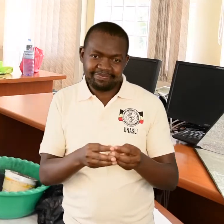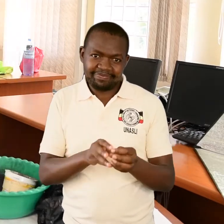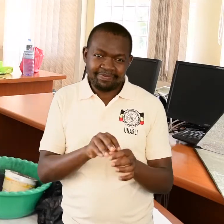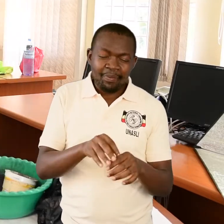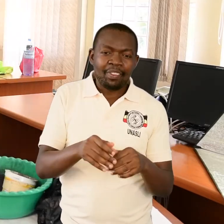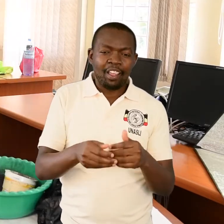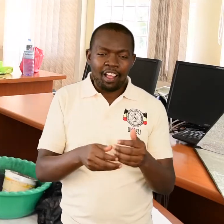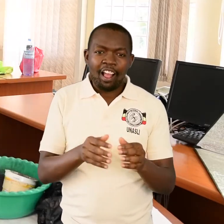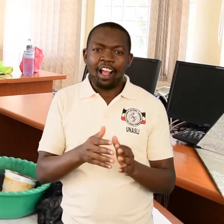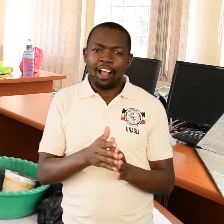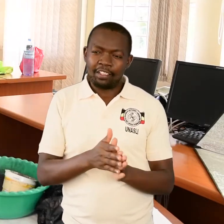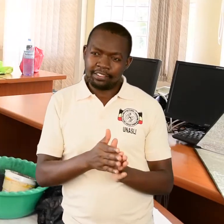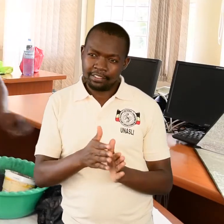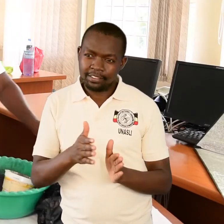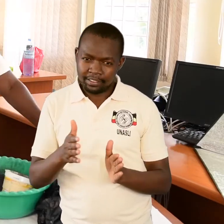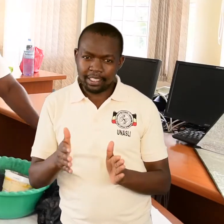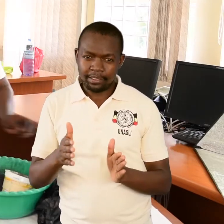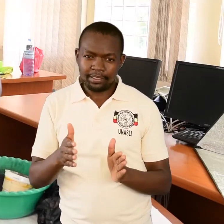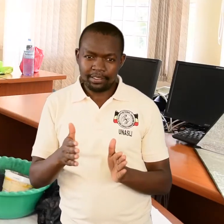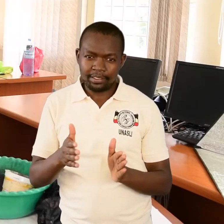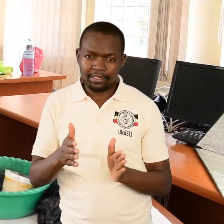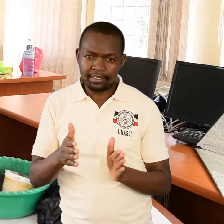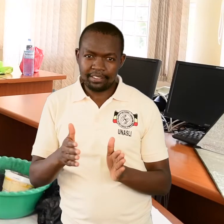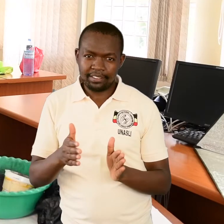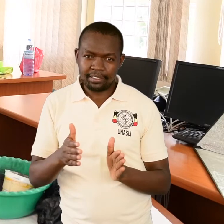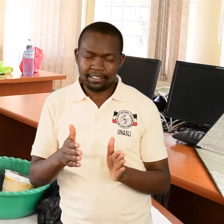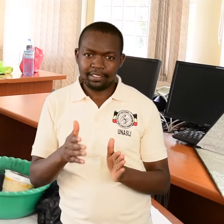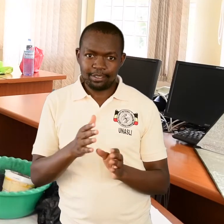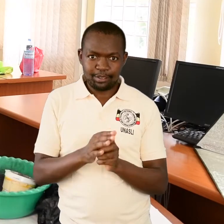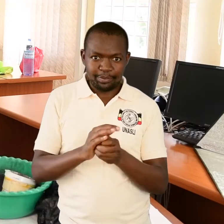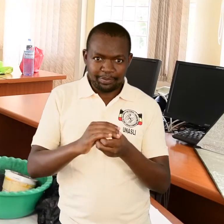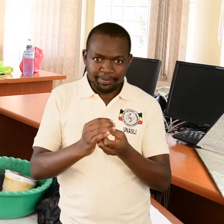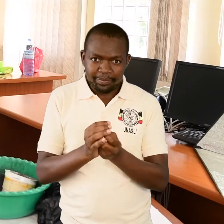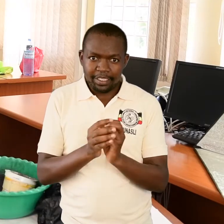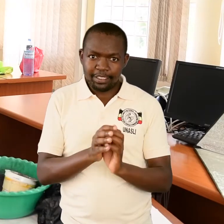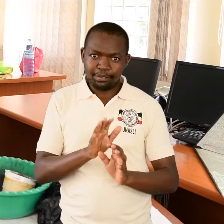Until you have made your mixture